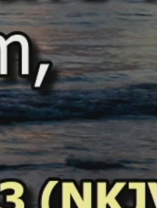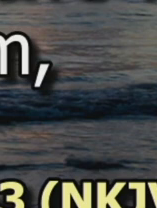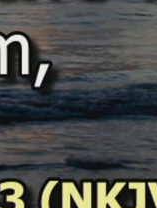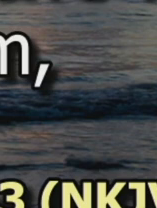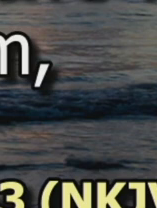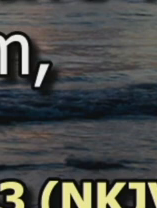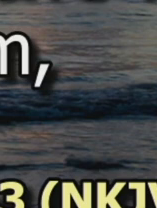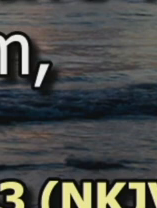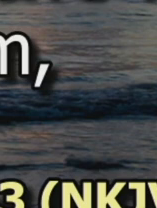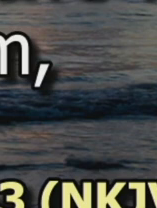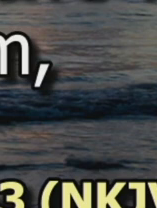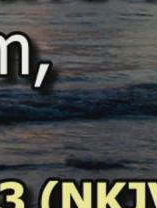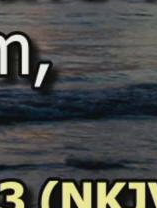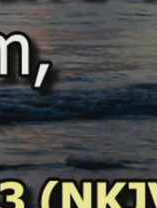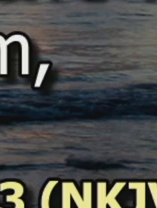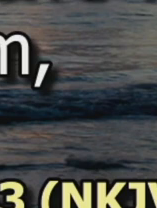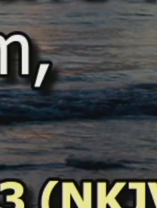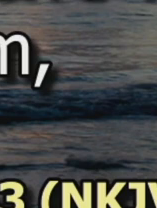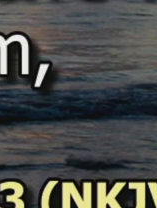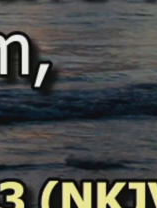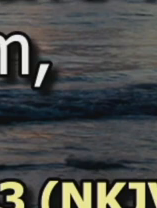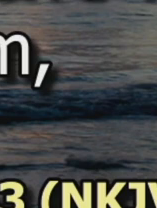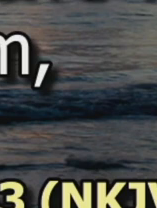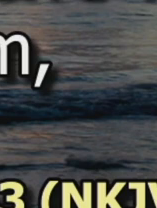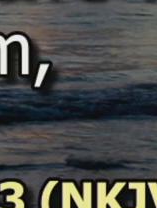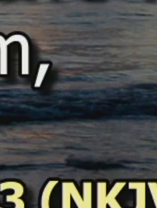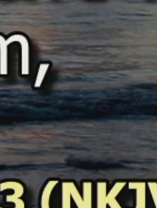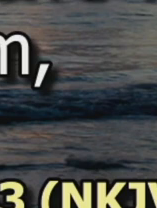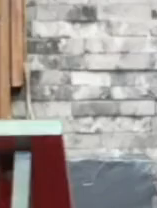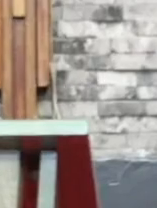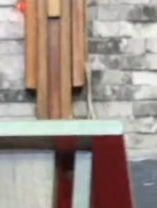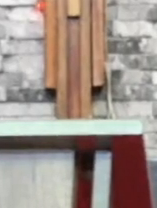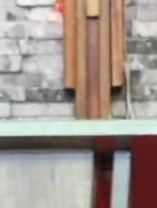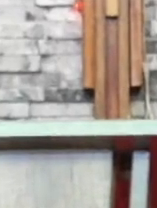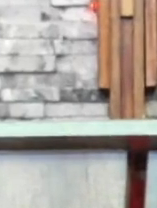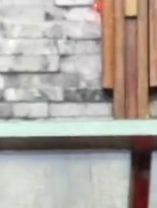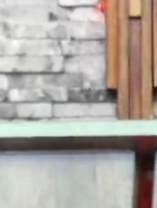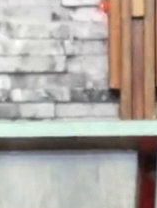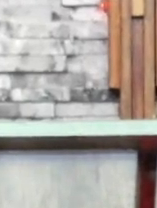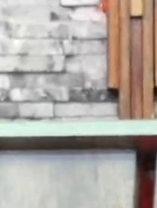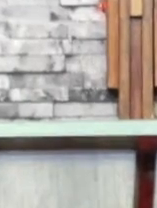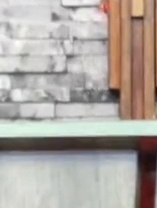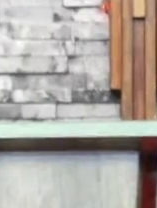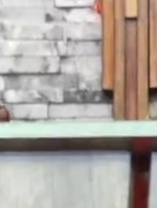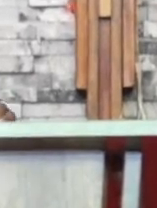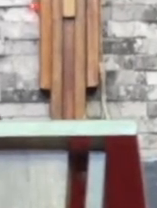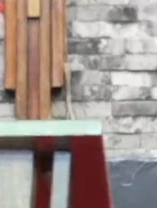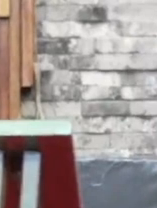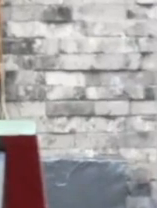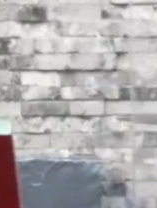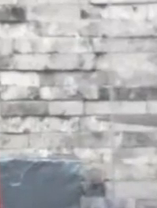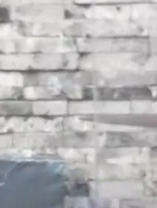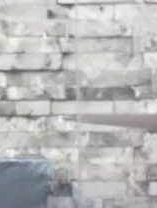coming back. Aliahidi kwamba anarejea tena. And therefore, in as much as years have gone and years have passed, hata kama miaka imesonga na